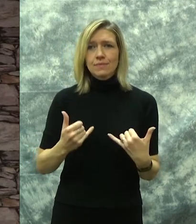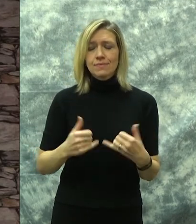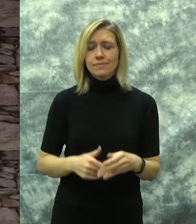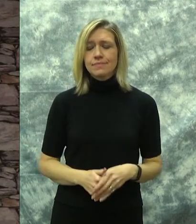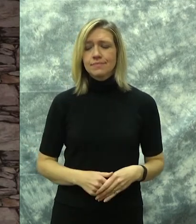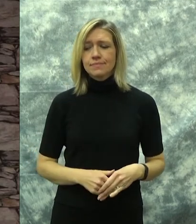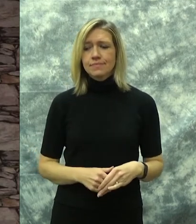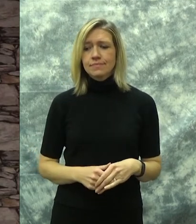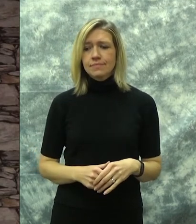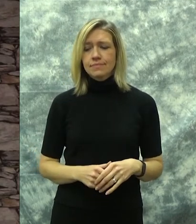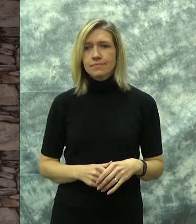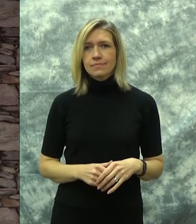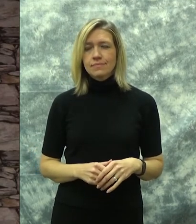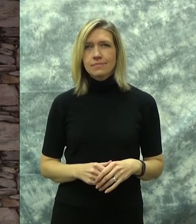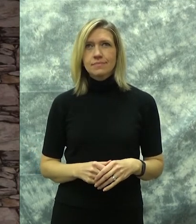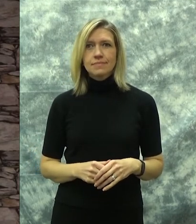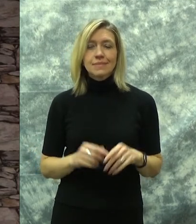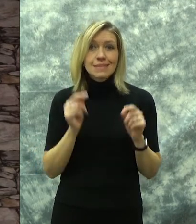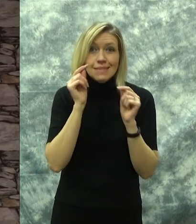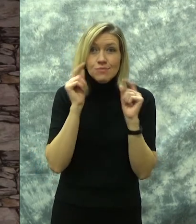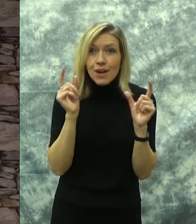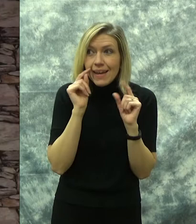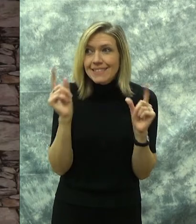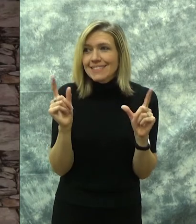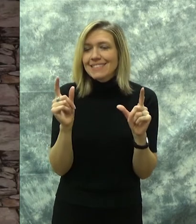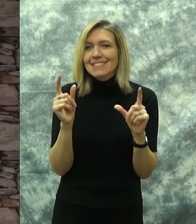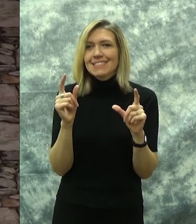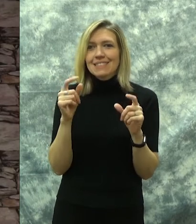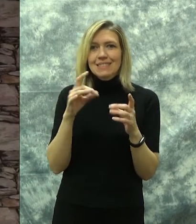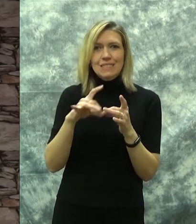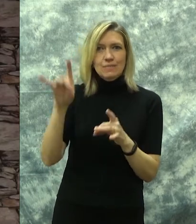the surprises that Spirit has in mind for us,